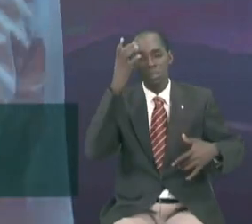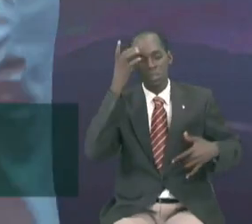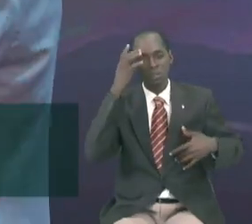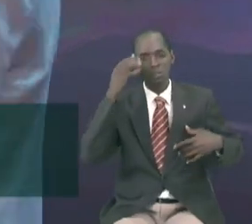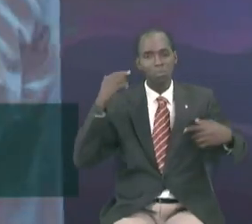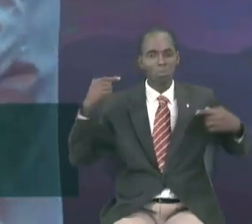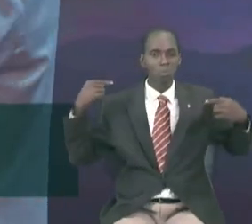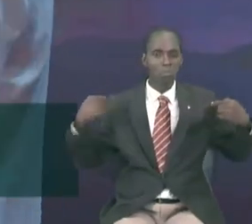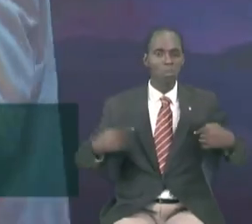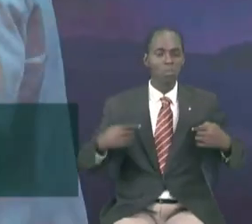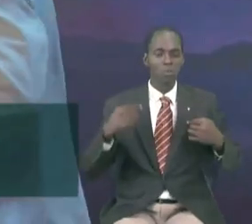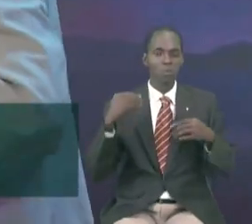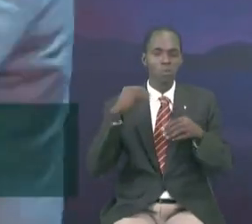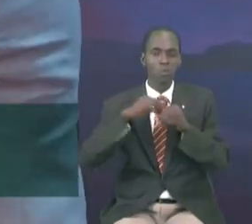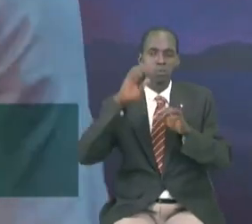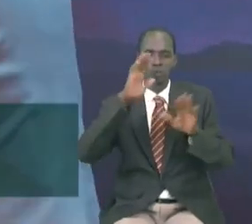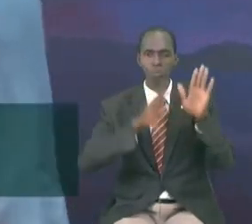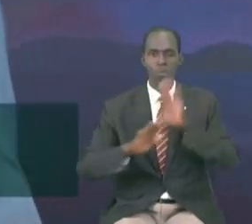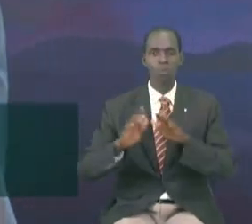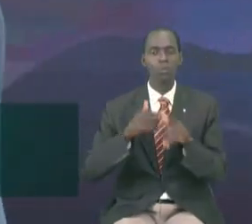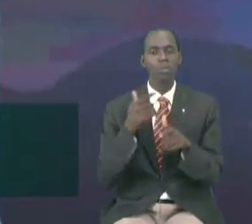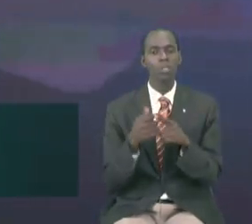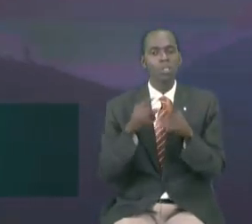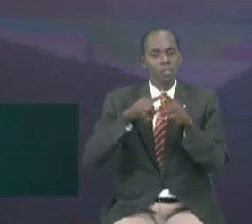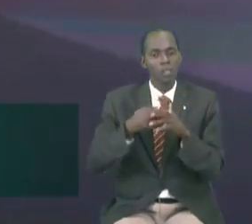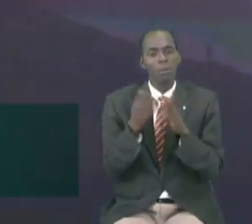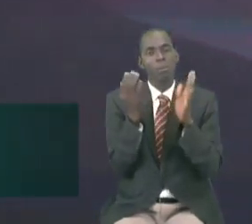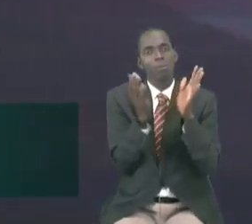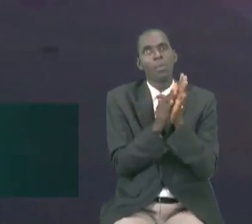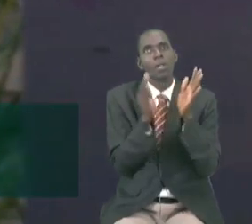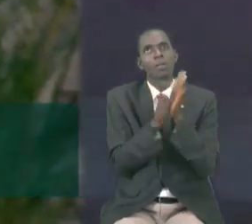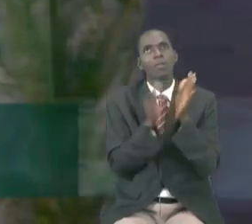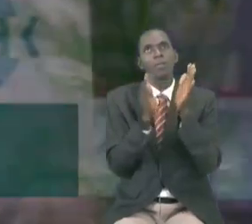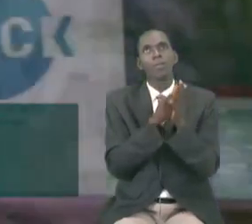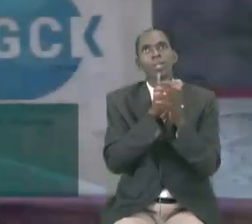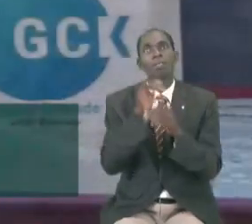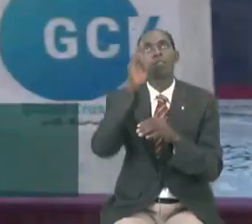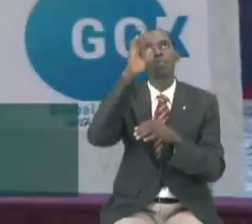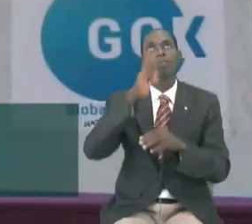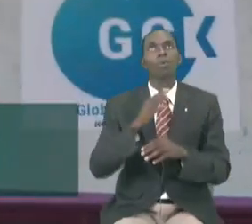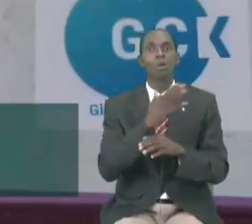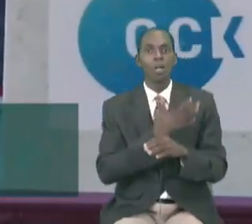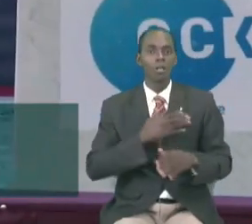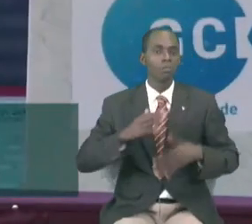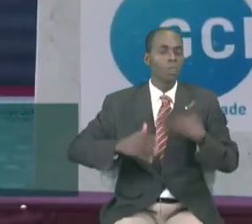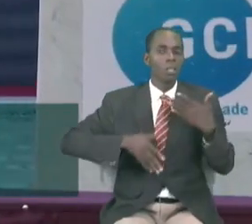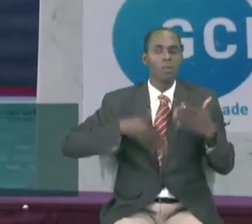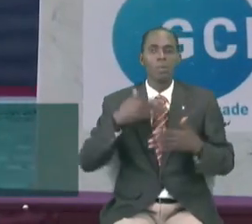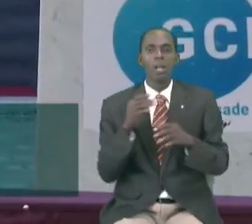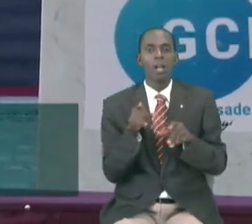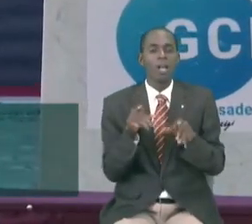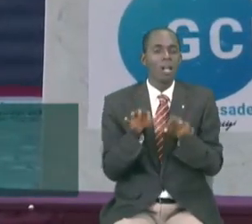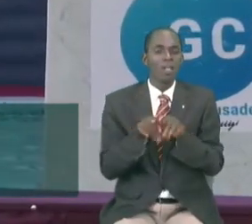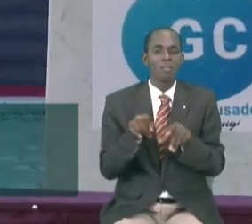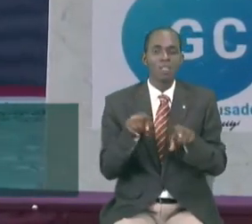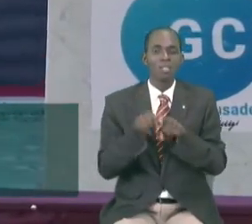if nothing had happened at all. Is any of you afflicted? Then they pretend as if there's nothing happening,